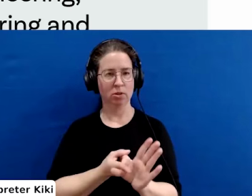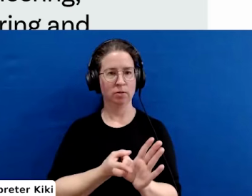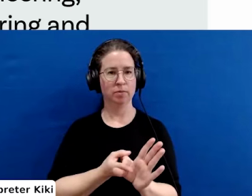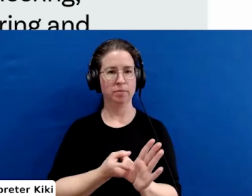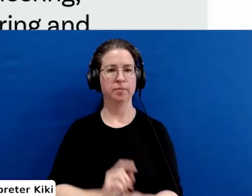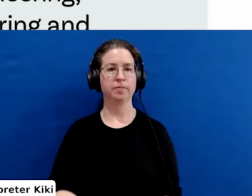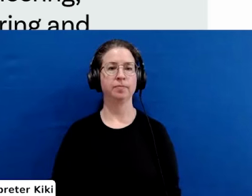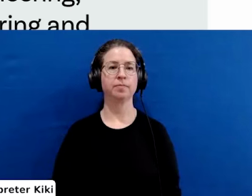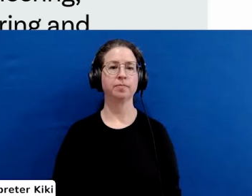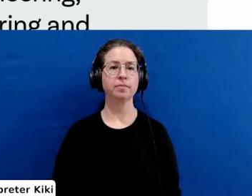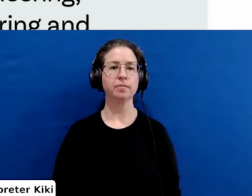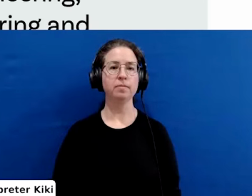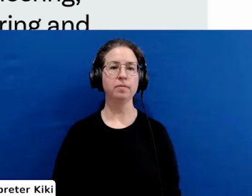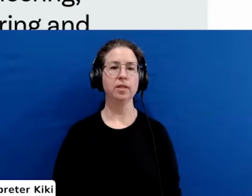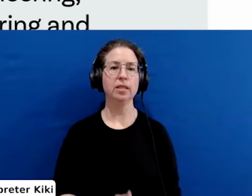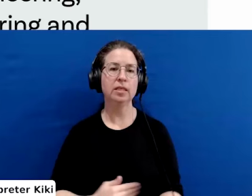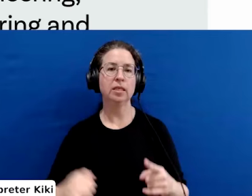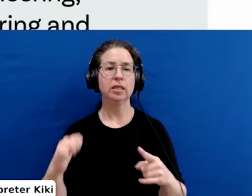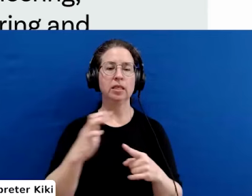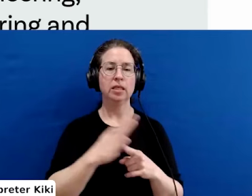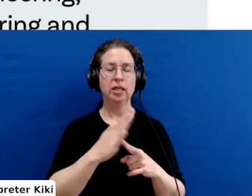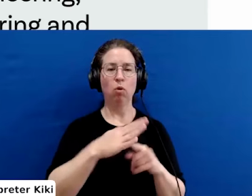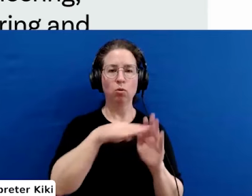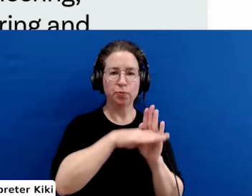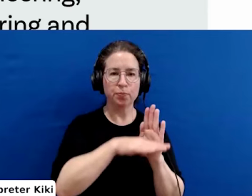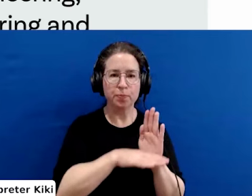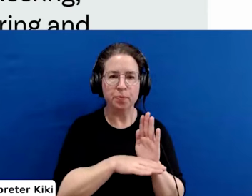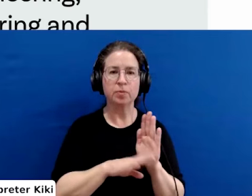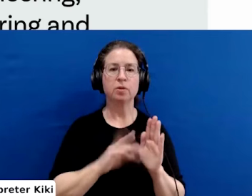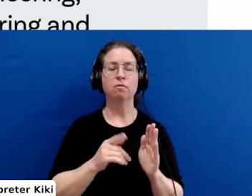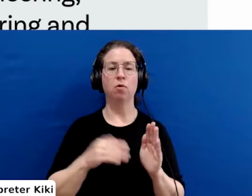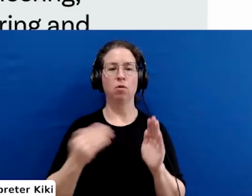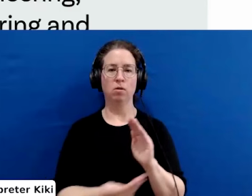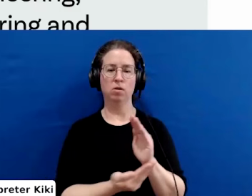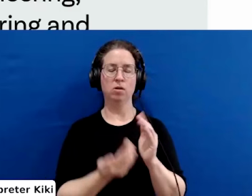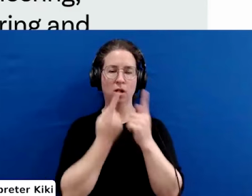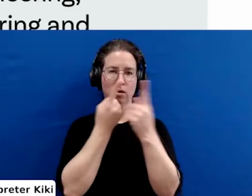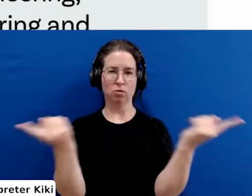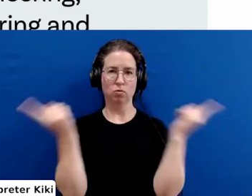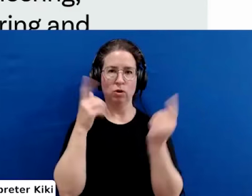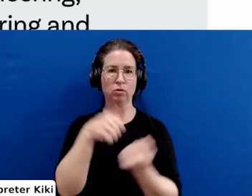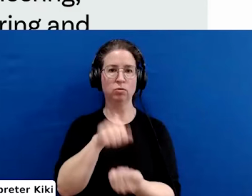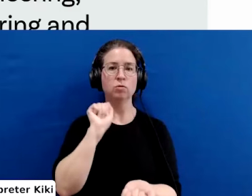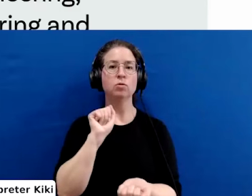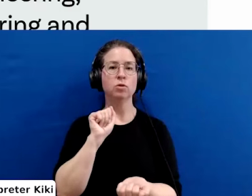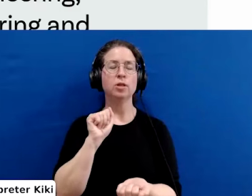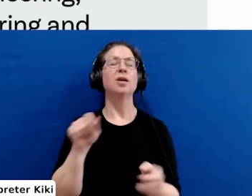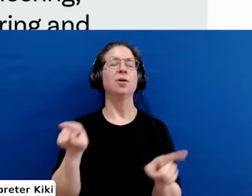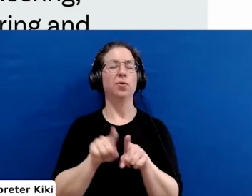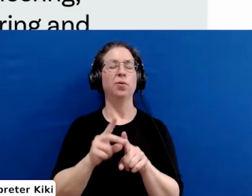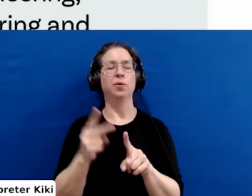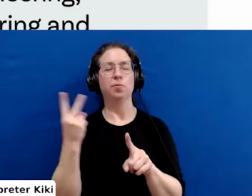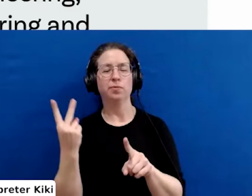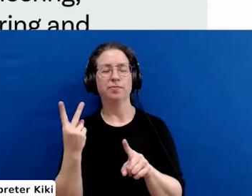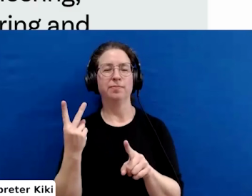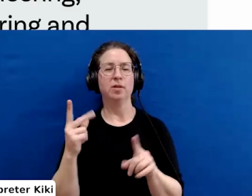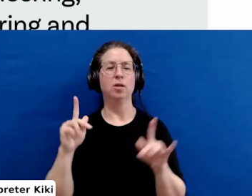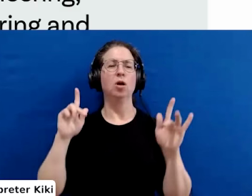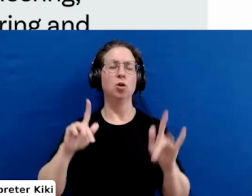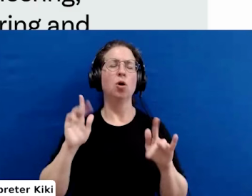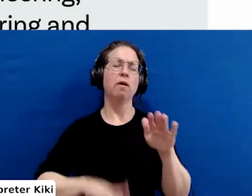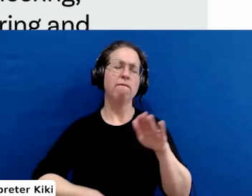This will be discussed further later on in this session with a bit more detail as to what is and isn't